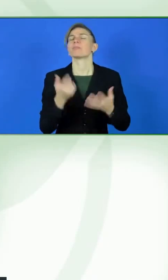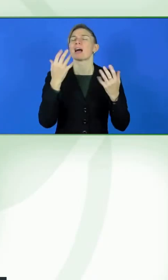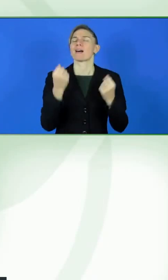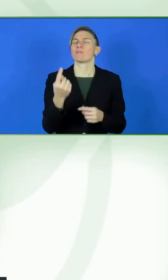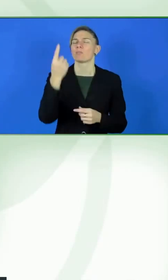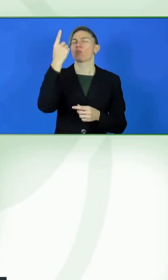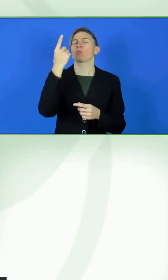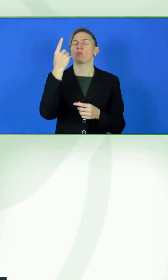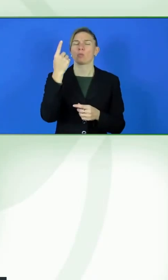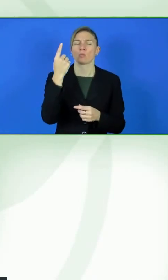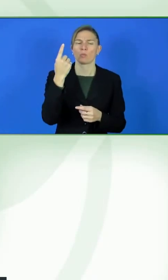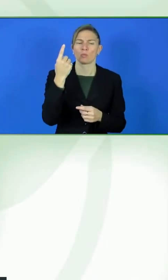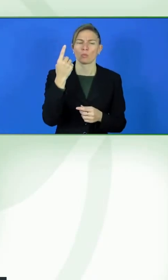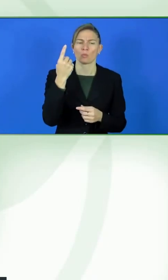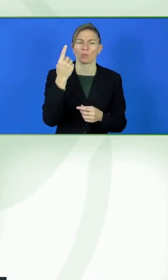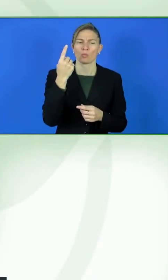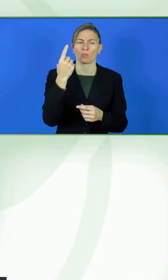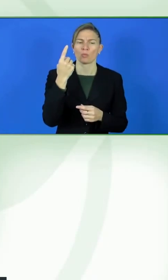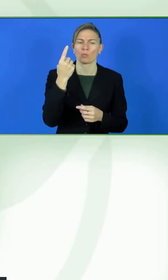very international